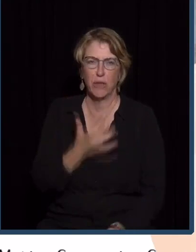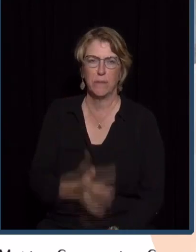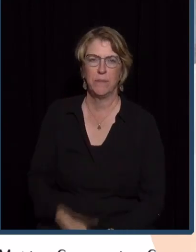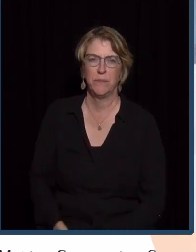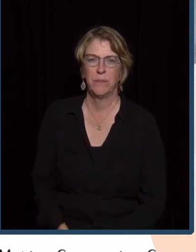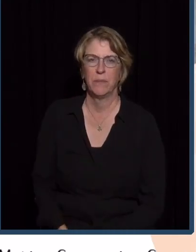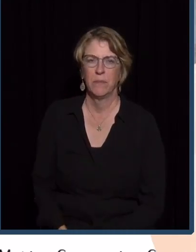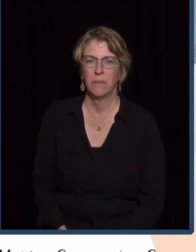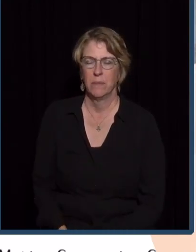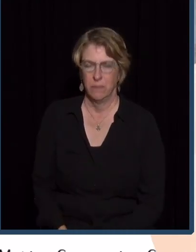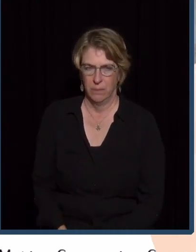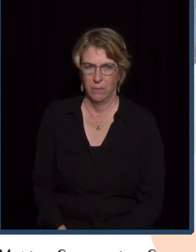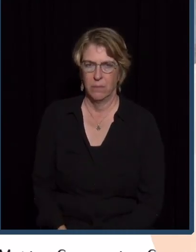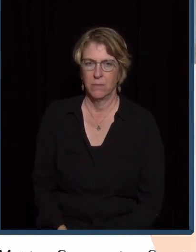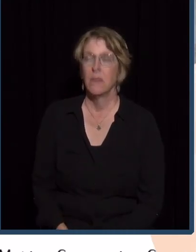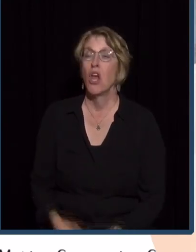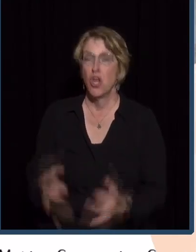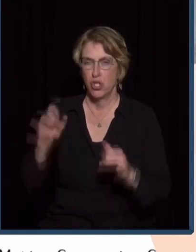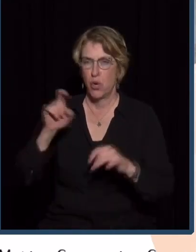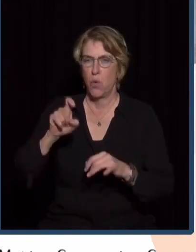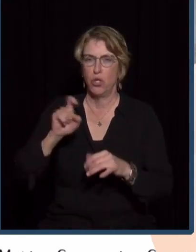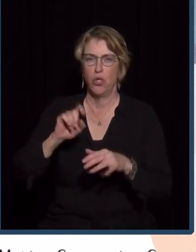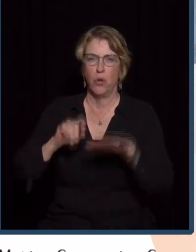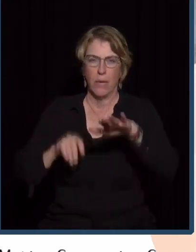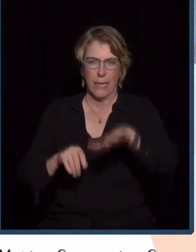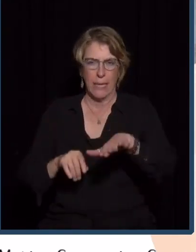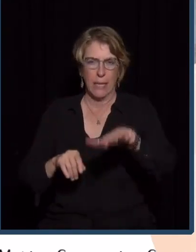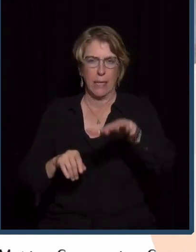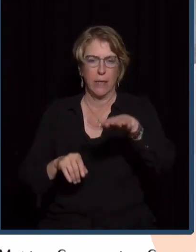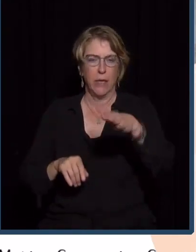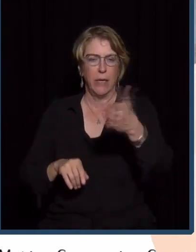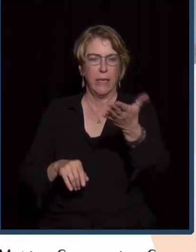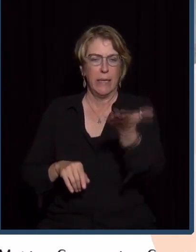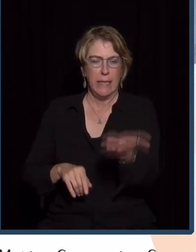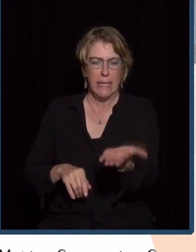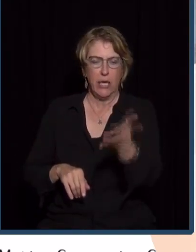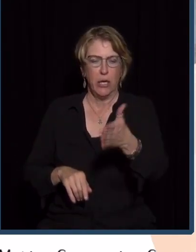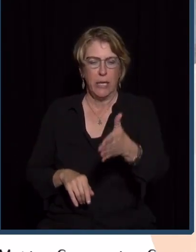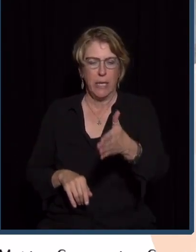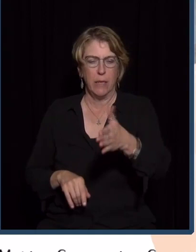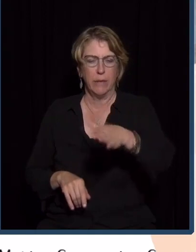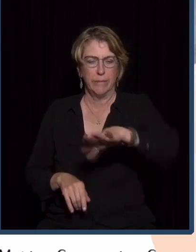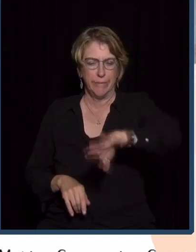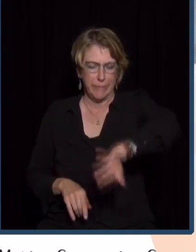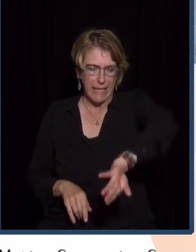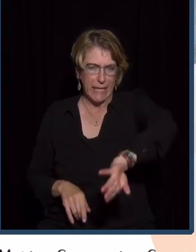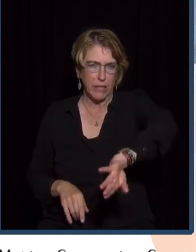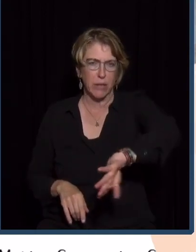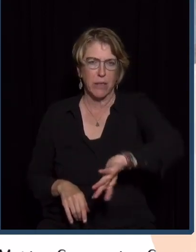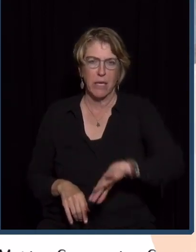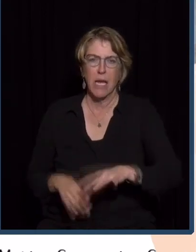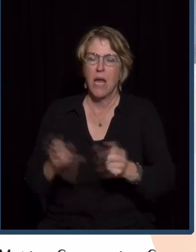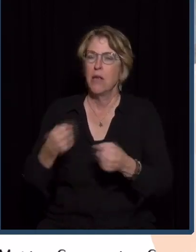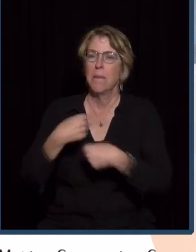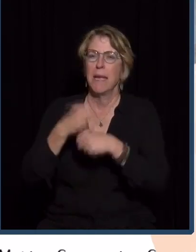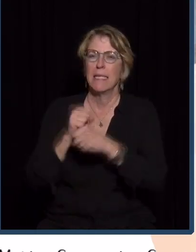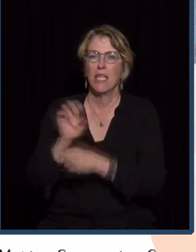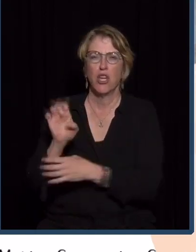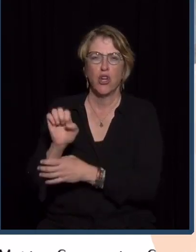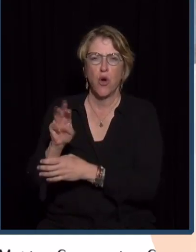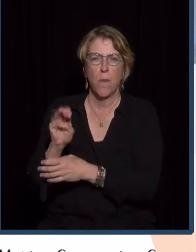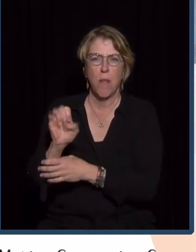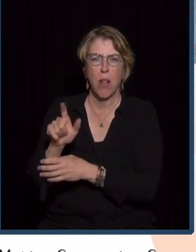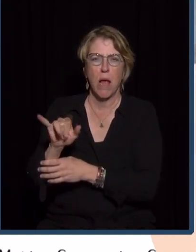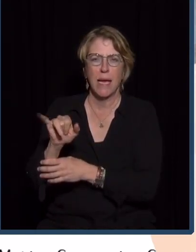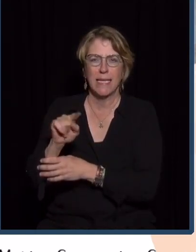We want to do this on all sides of the meat. The caramelization is really important. And you'll also get the